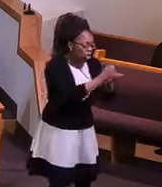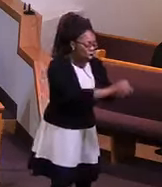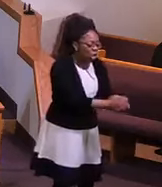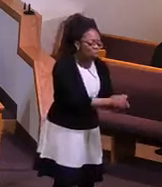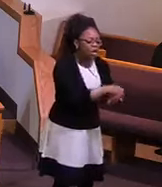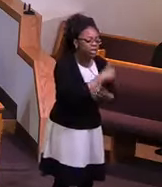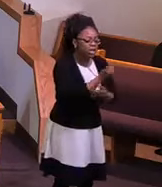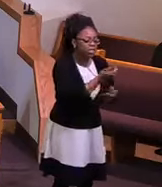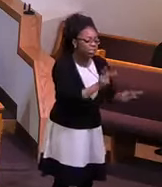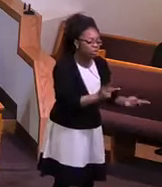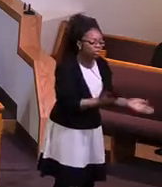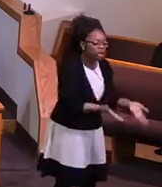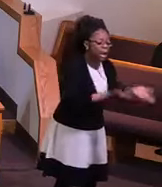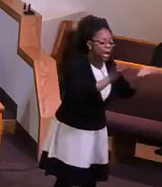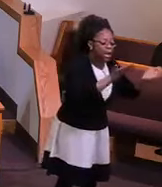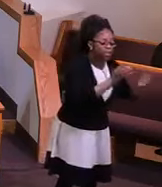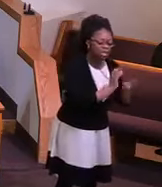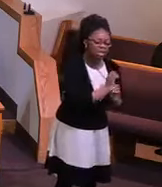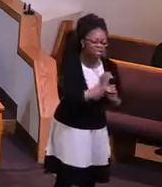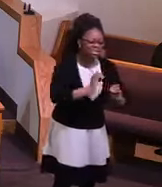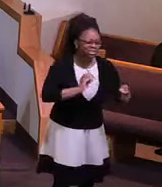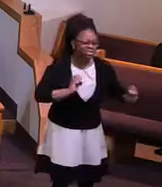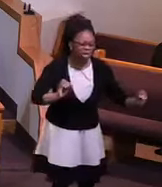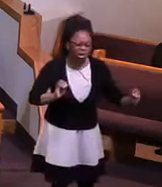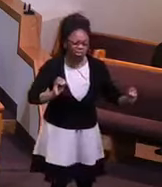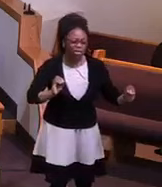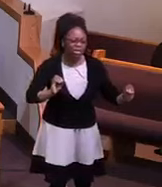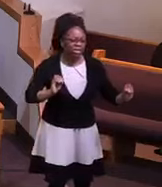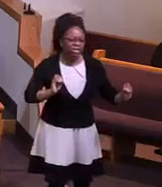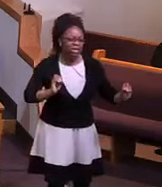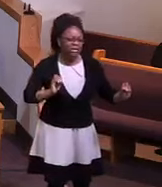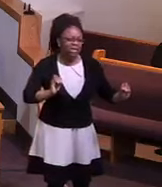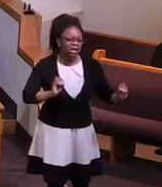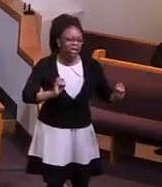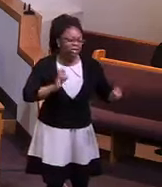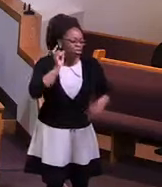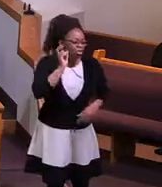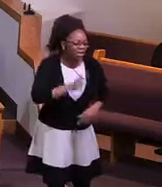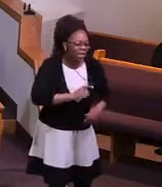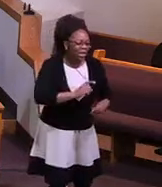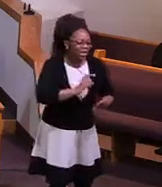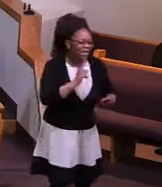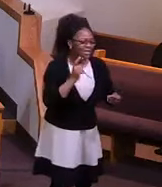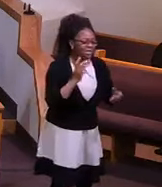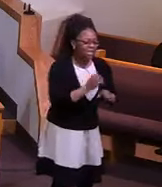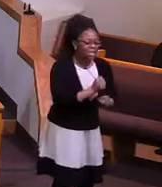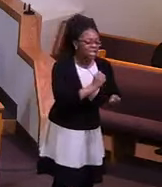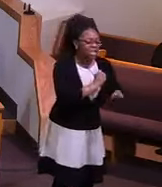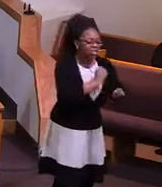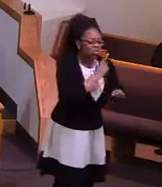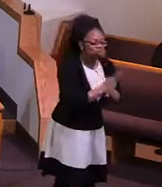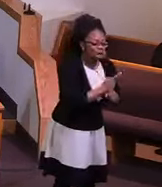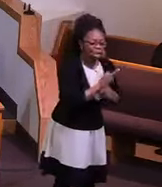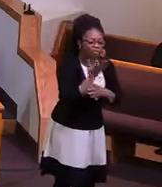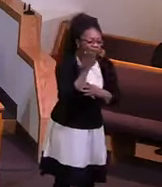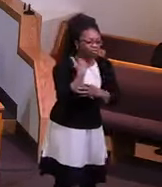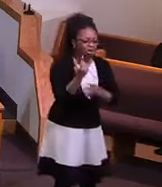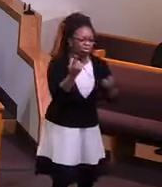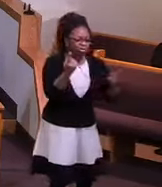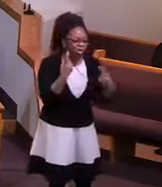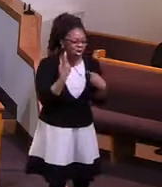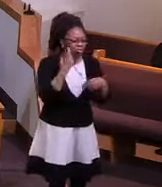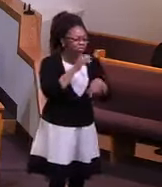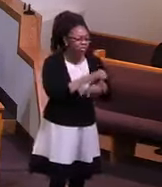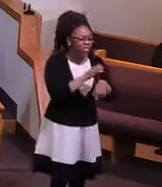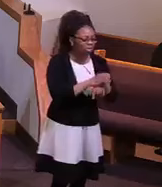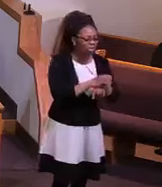no such thing as getting right before you come to church. You can't get right, and if you could, then Jesus wasted